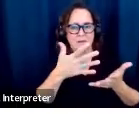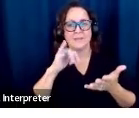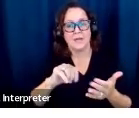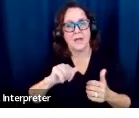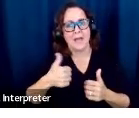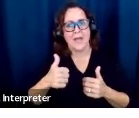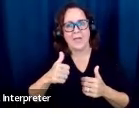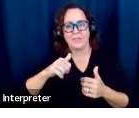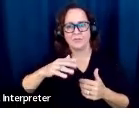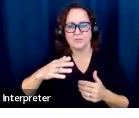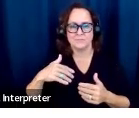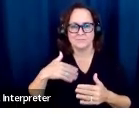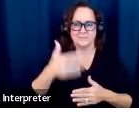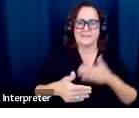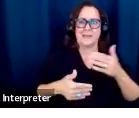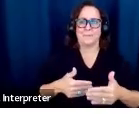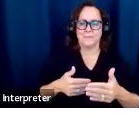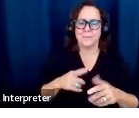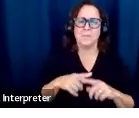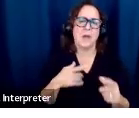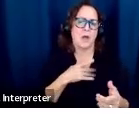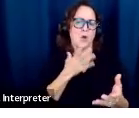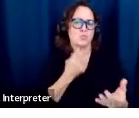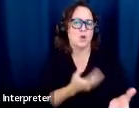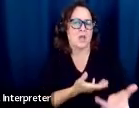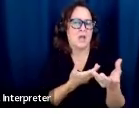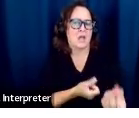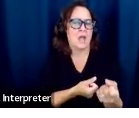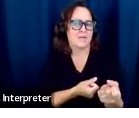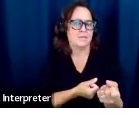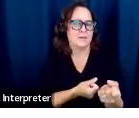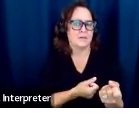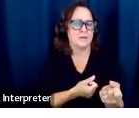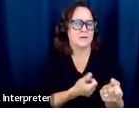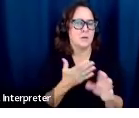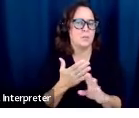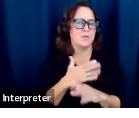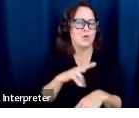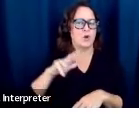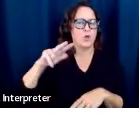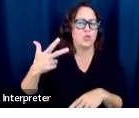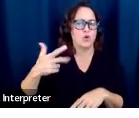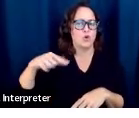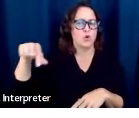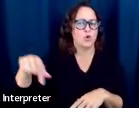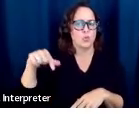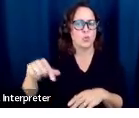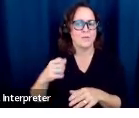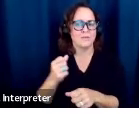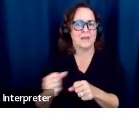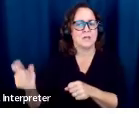But we're pretty confident that we can get it out the door by the third quarter of next year.